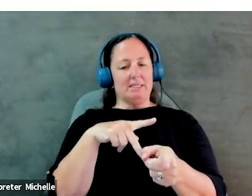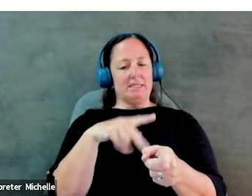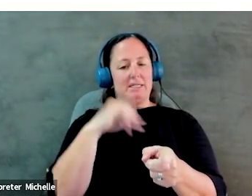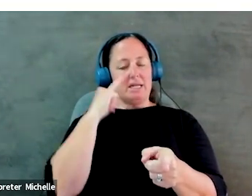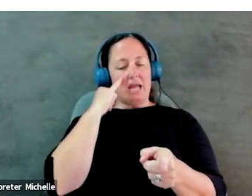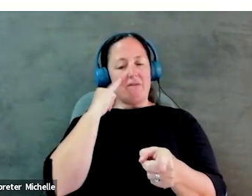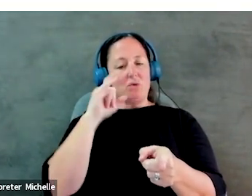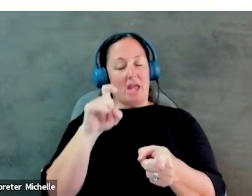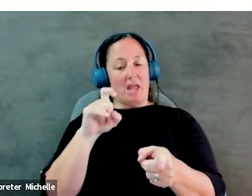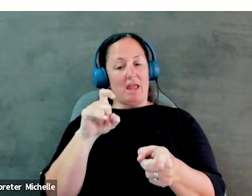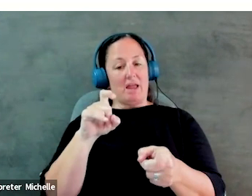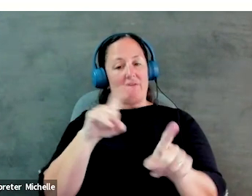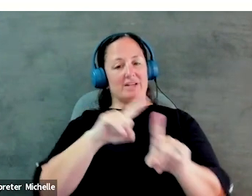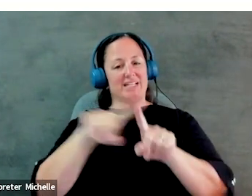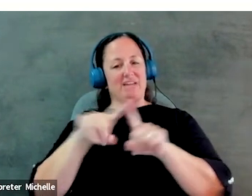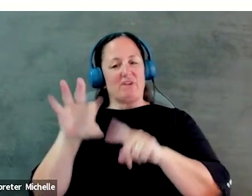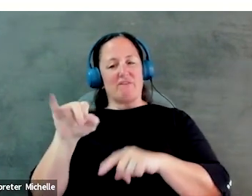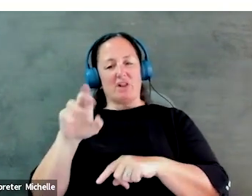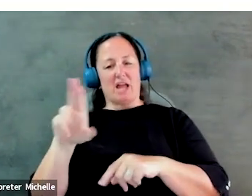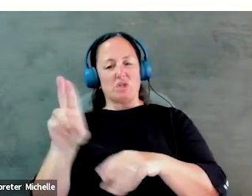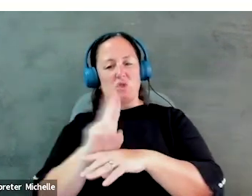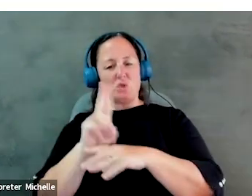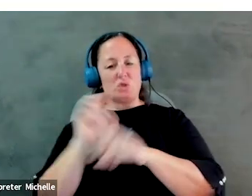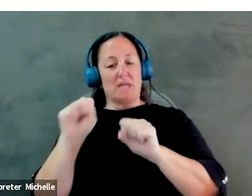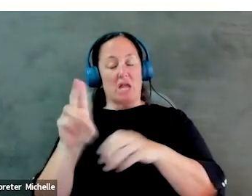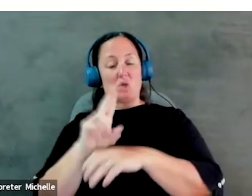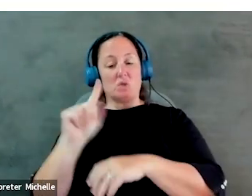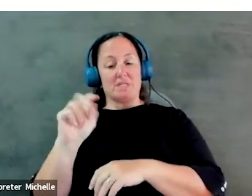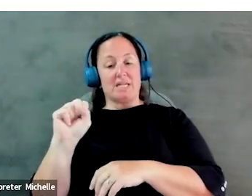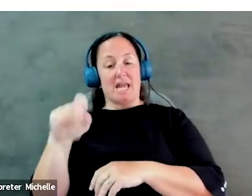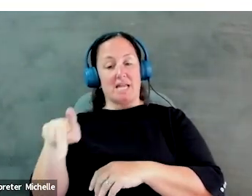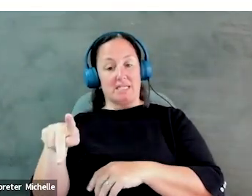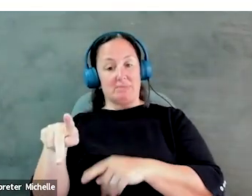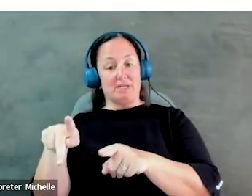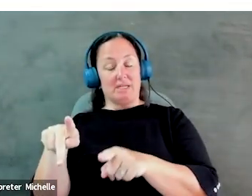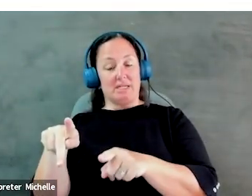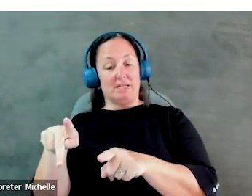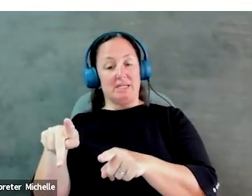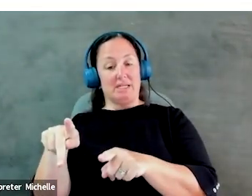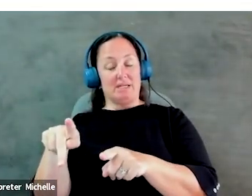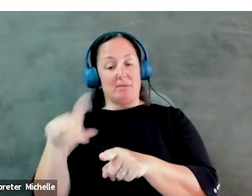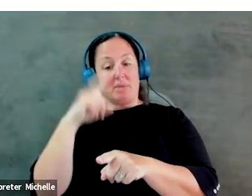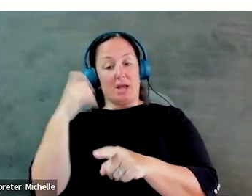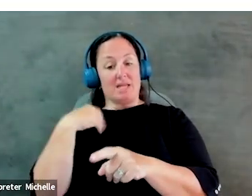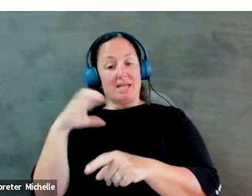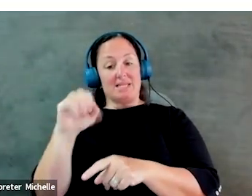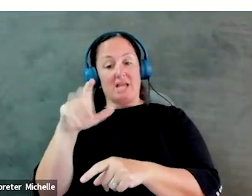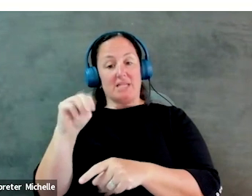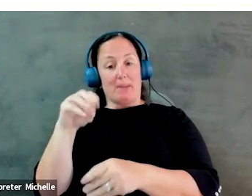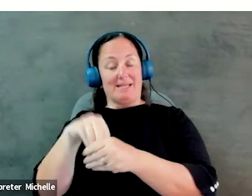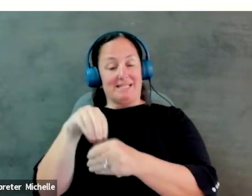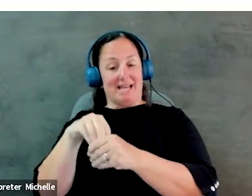If we have to apply this type of fertilizers, you know, to use, you know, TSP, the triple phosphate, since it has